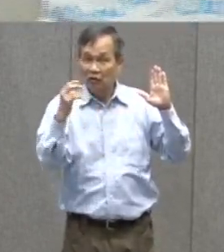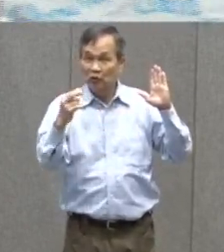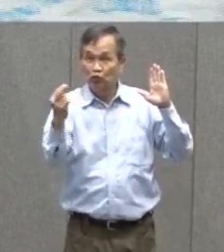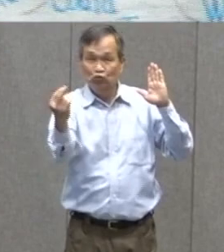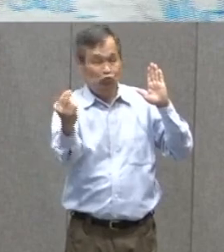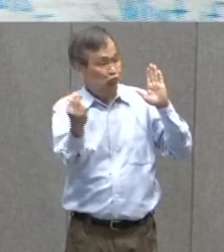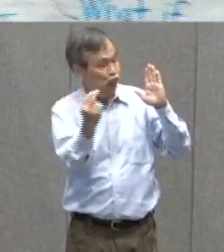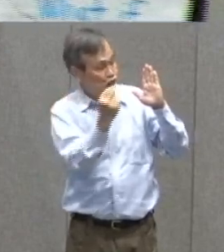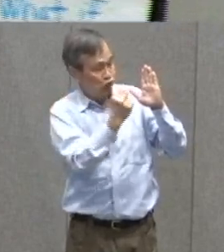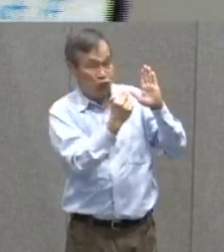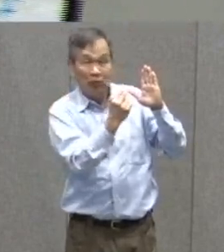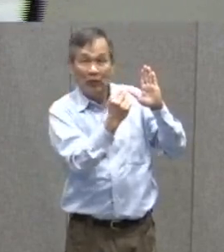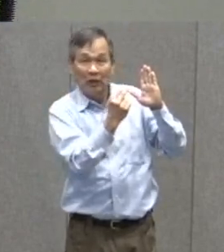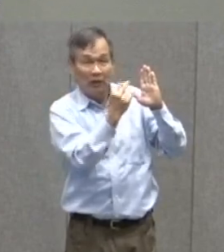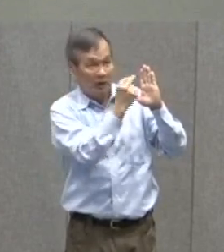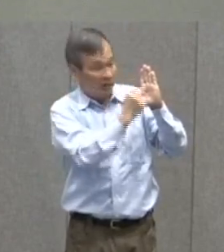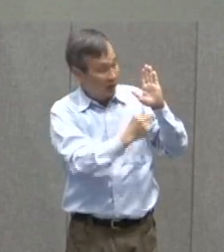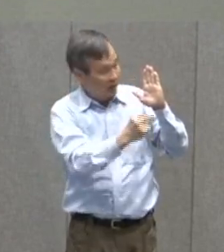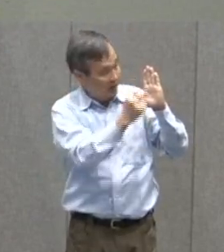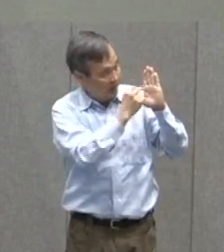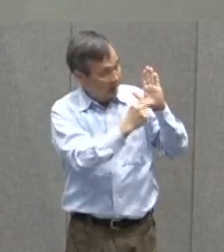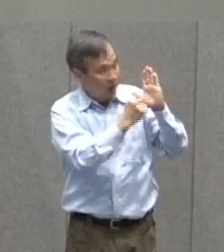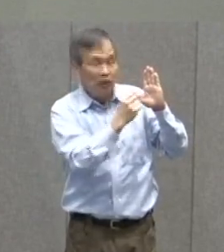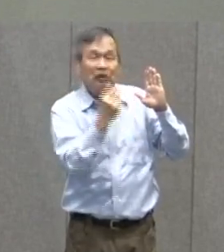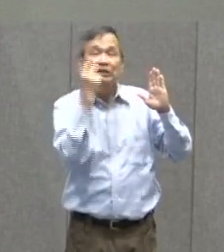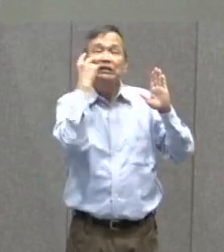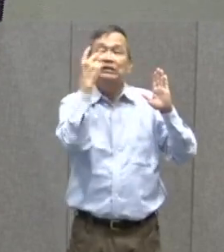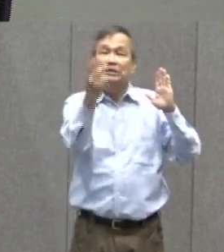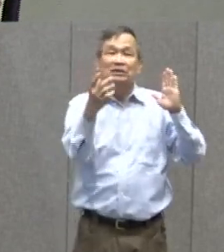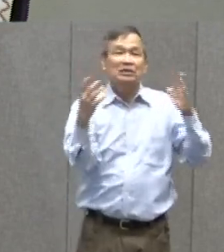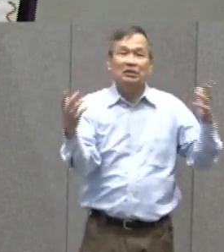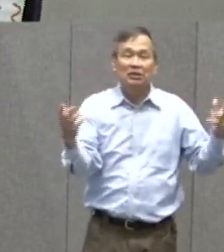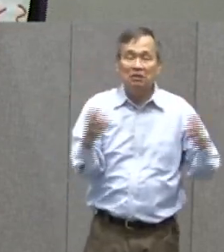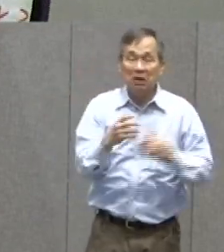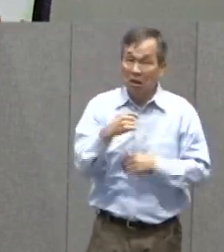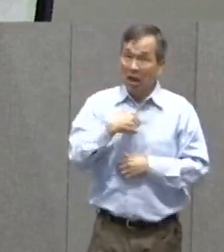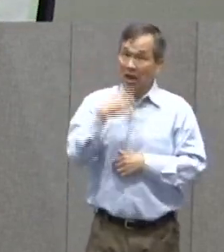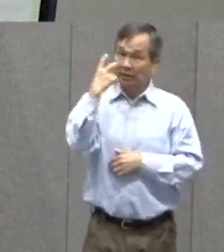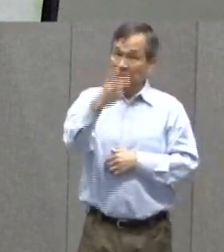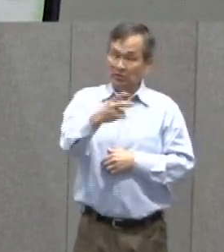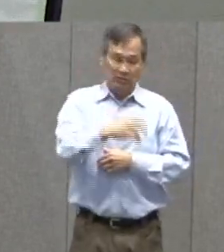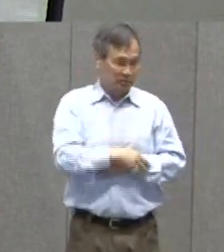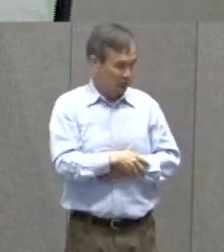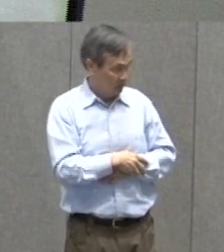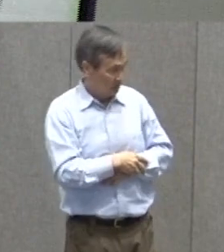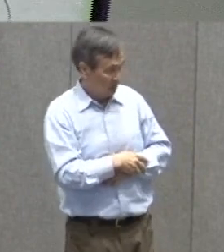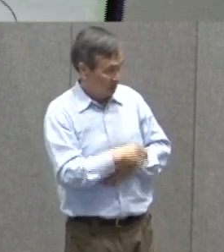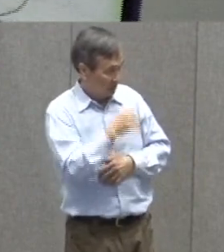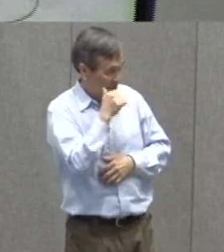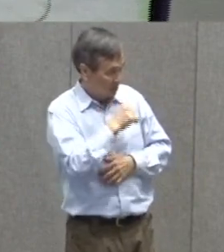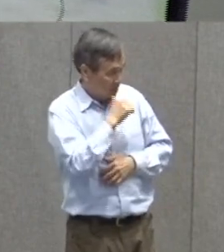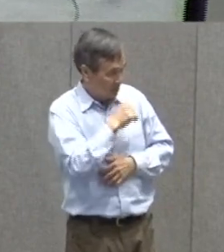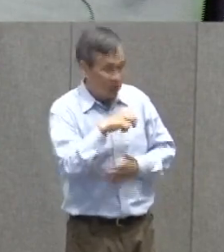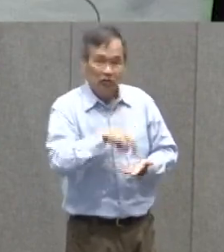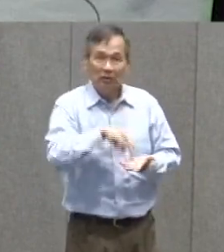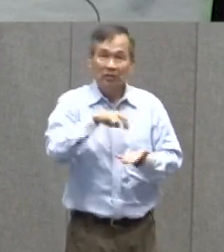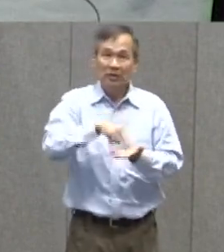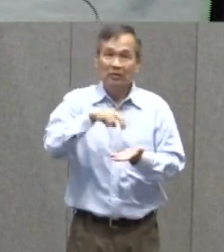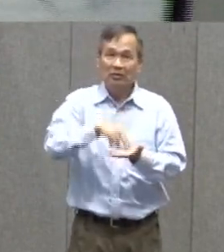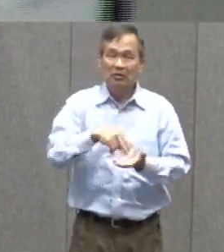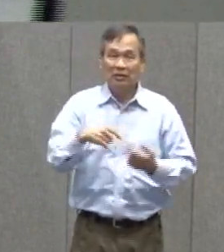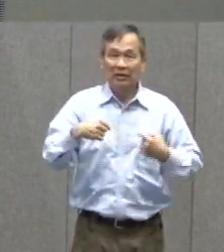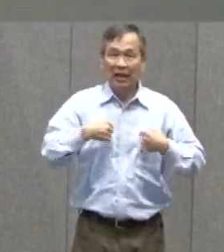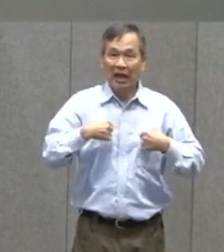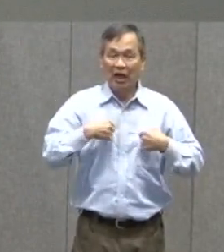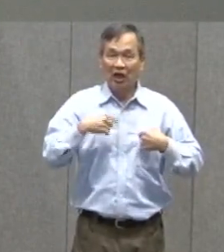celebrations photograph, you can see, I can see a girl jumping. That's an